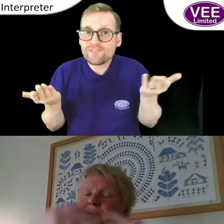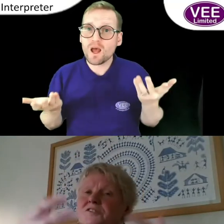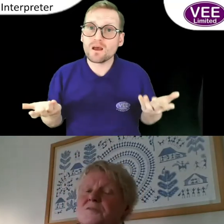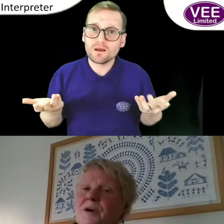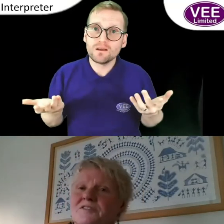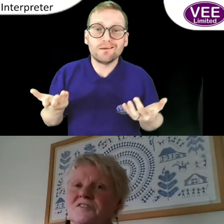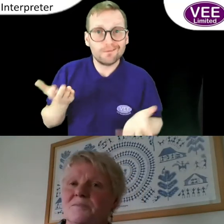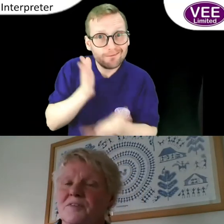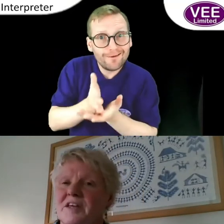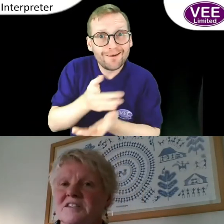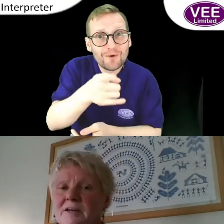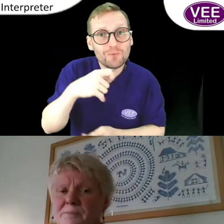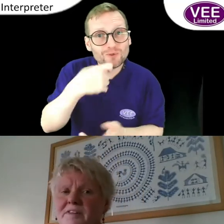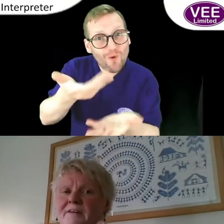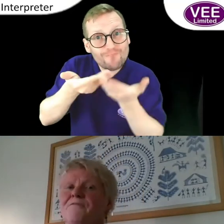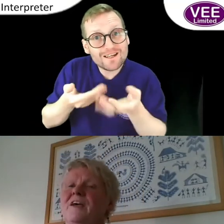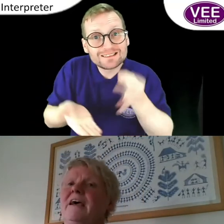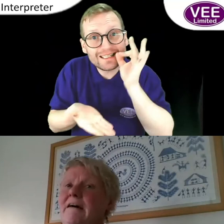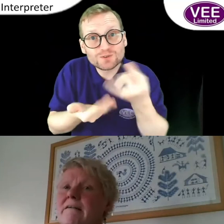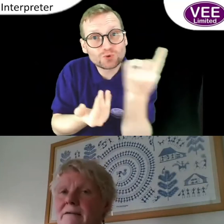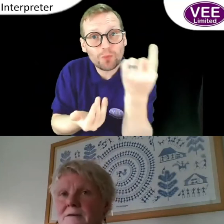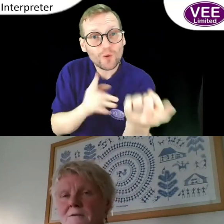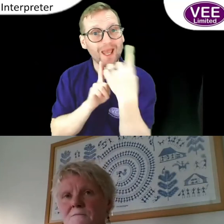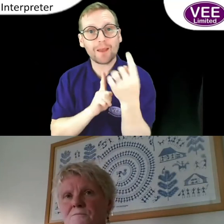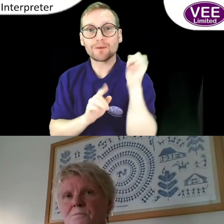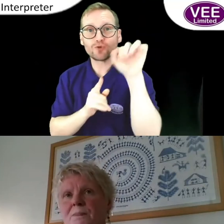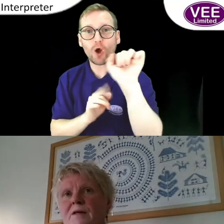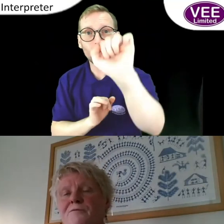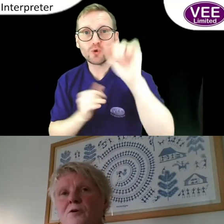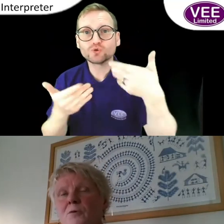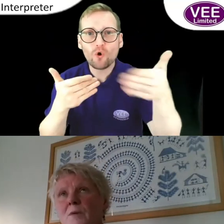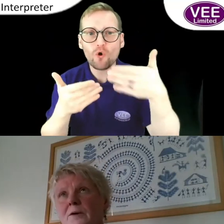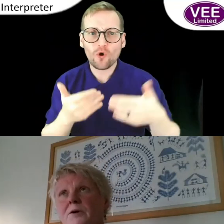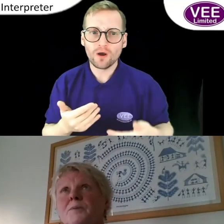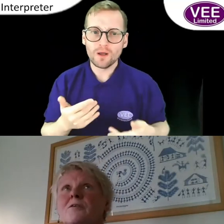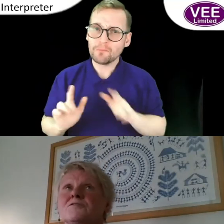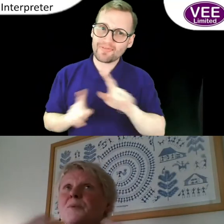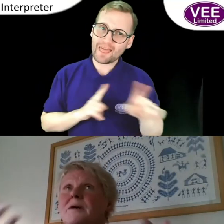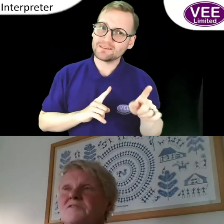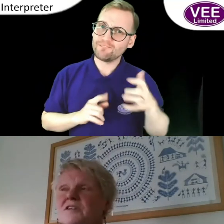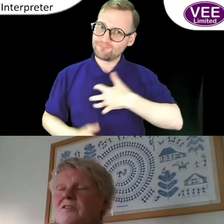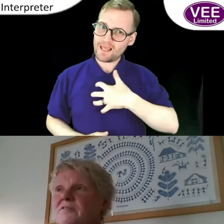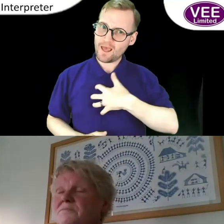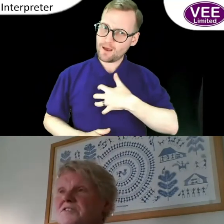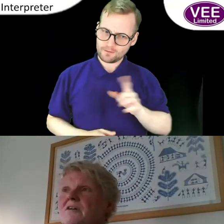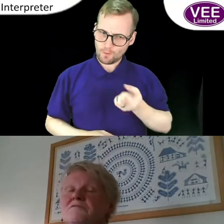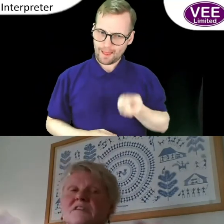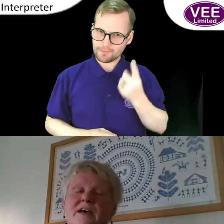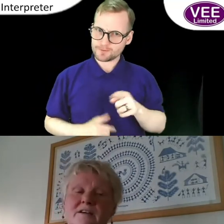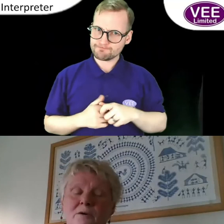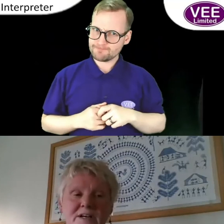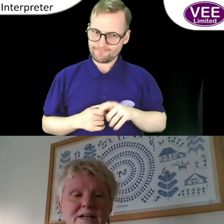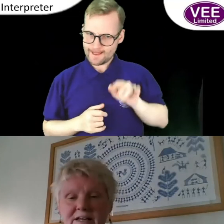would be person to person sympathetic, but their fear for, you know, because perhaps they're not